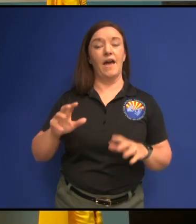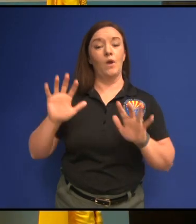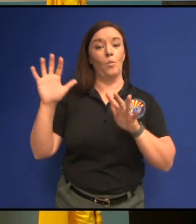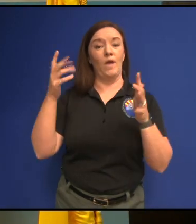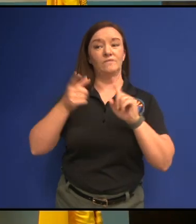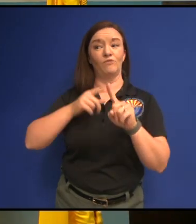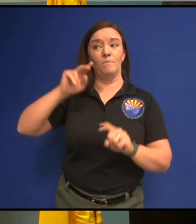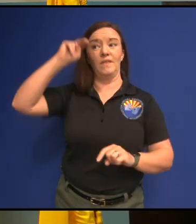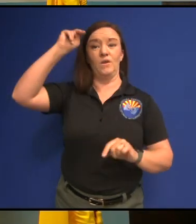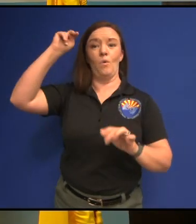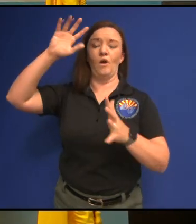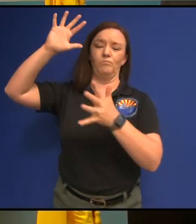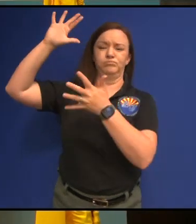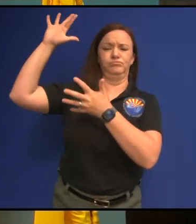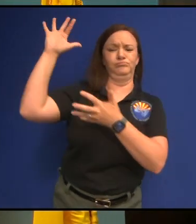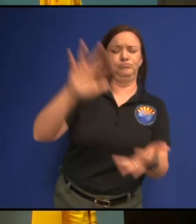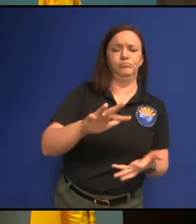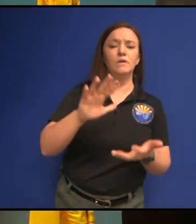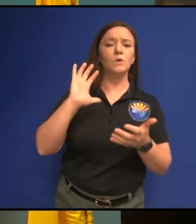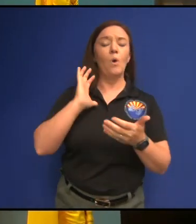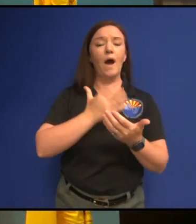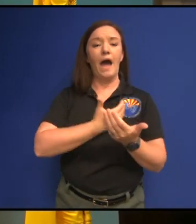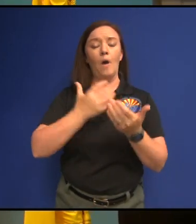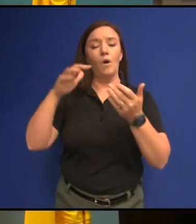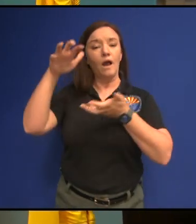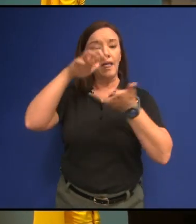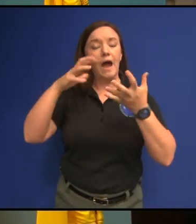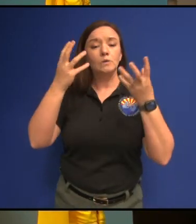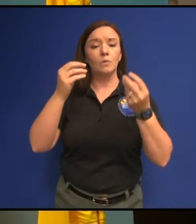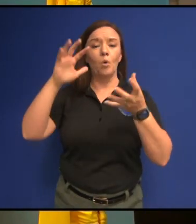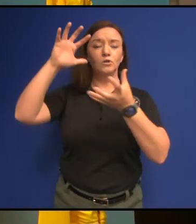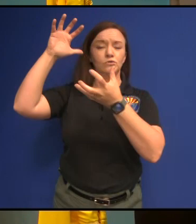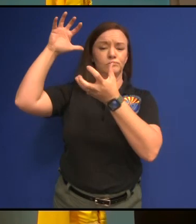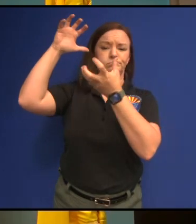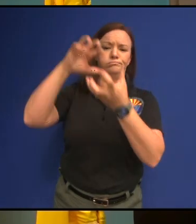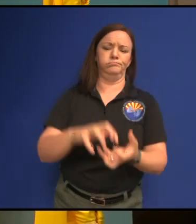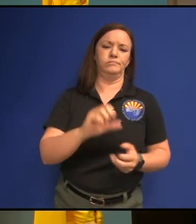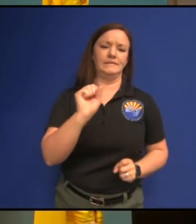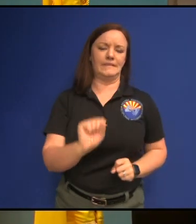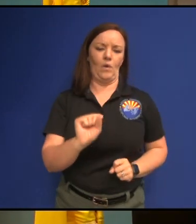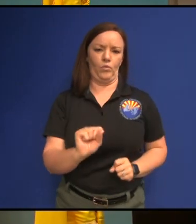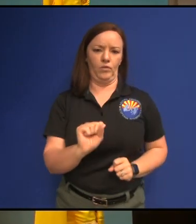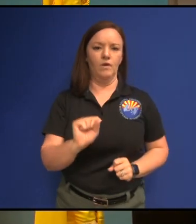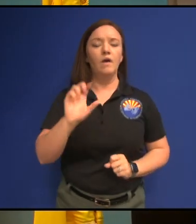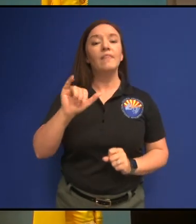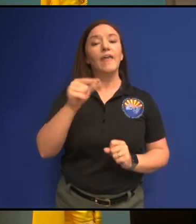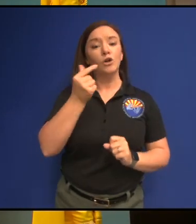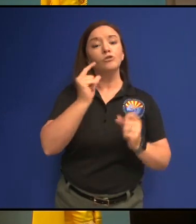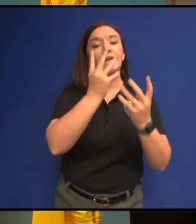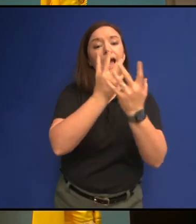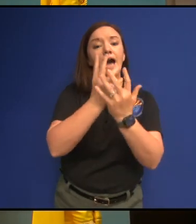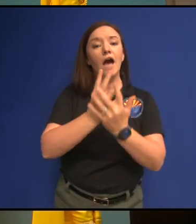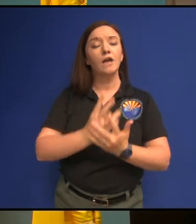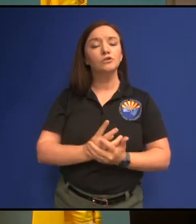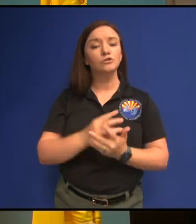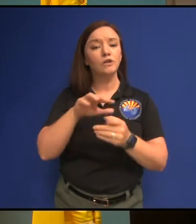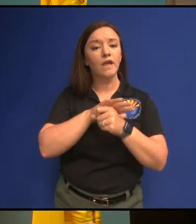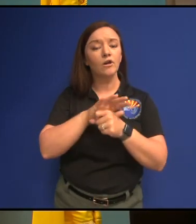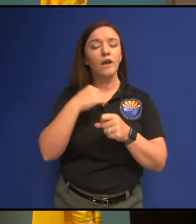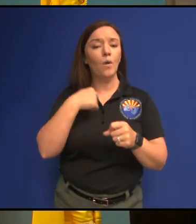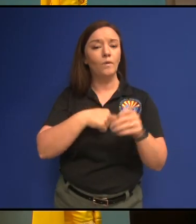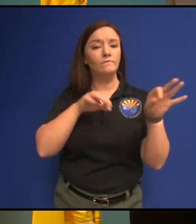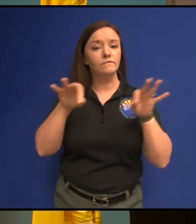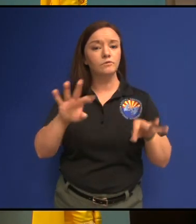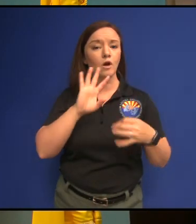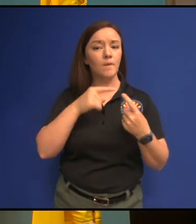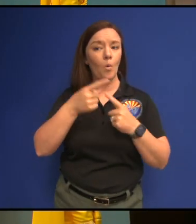and push our moisture further south into the area. So you'll see this green hatched area that we've been talking about for the past few days with